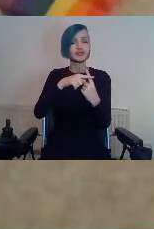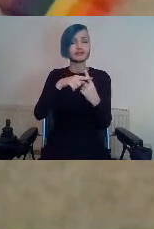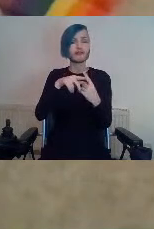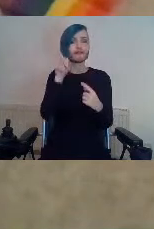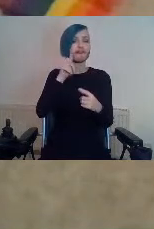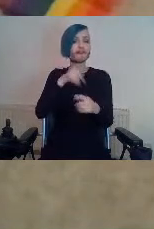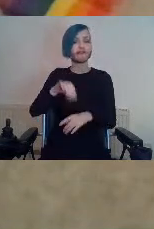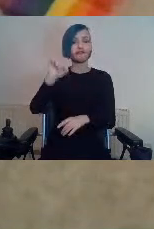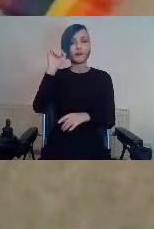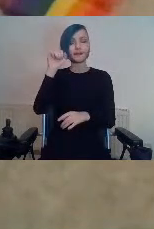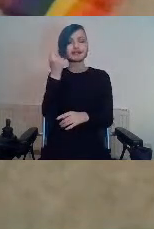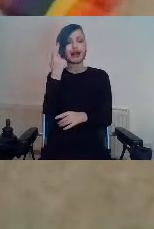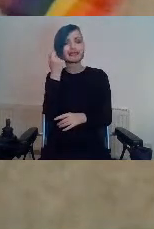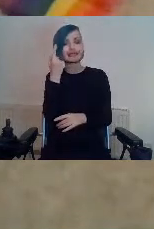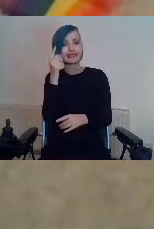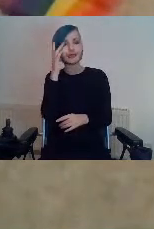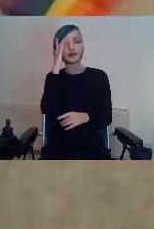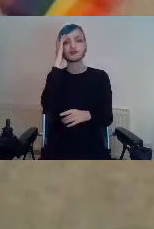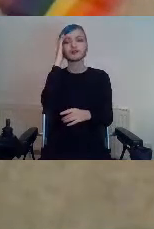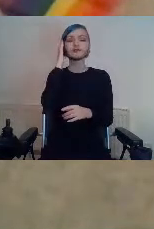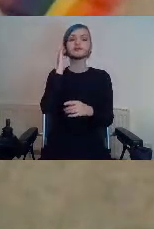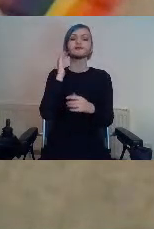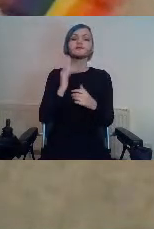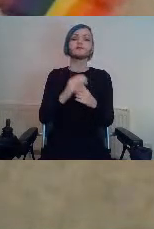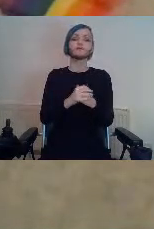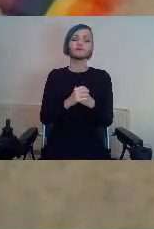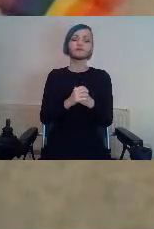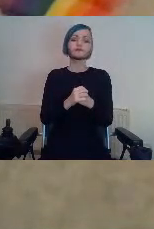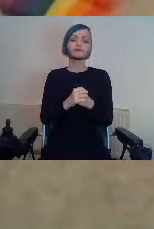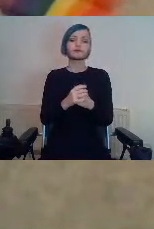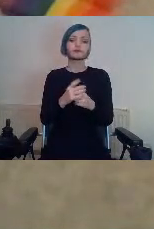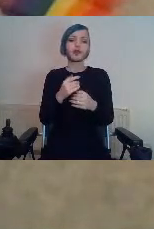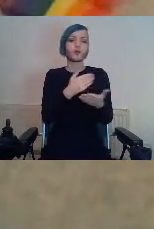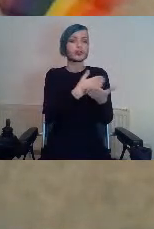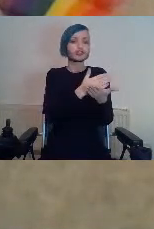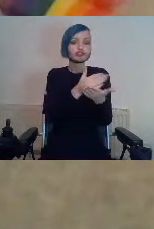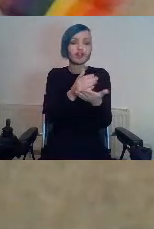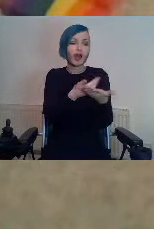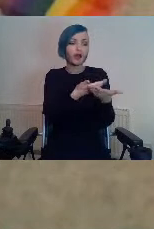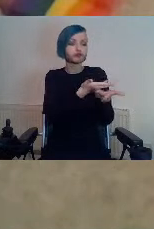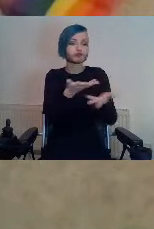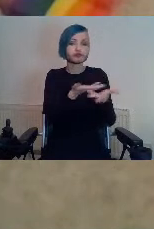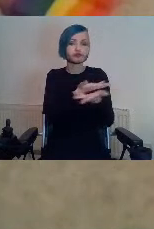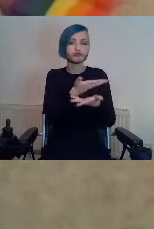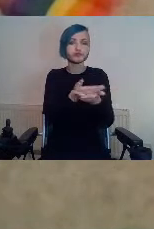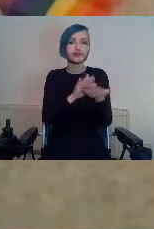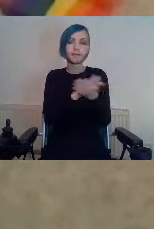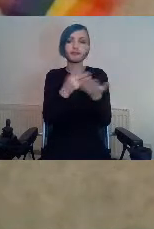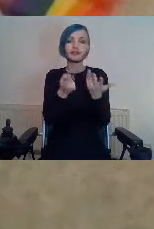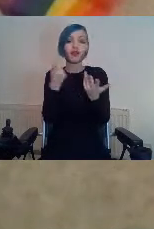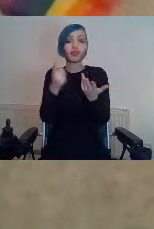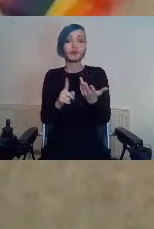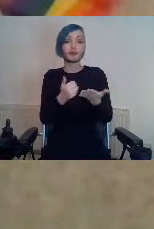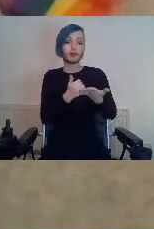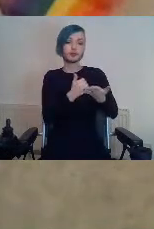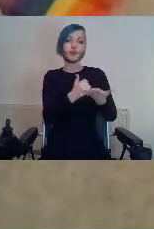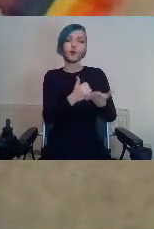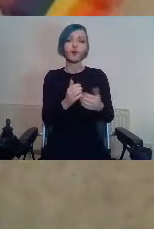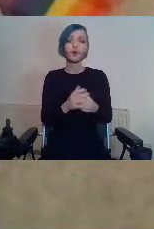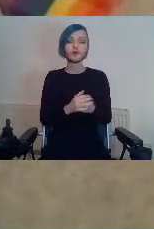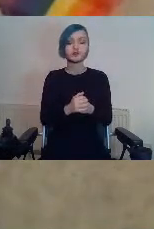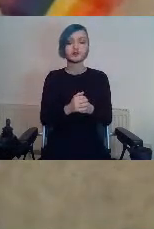with people with some of these ideas, they supported those who didn't have